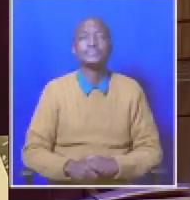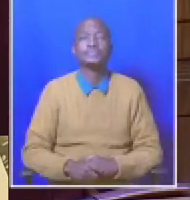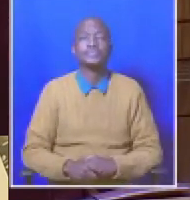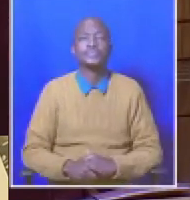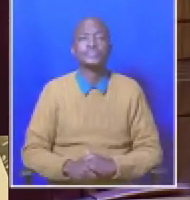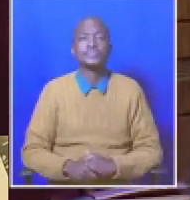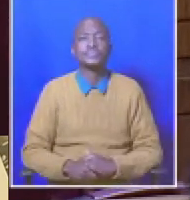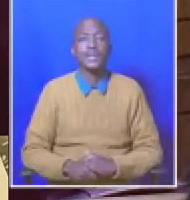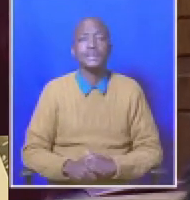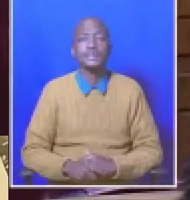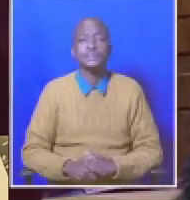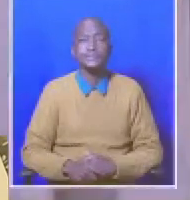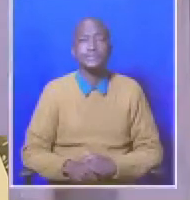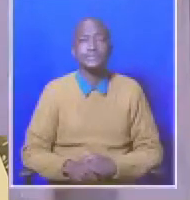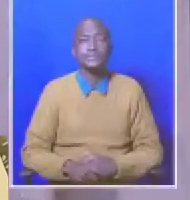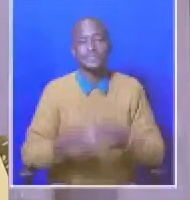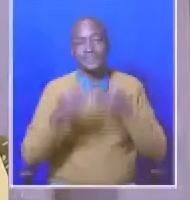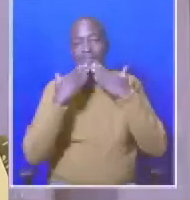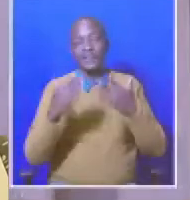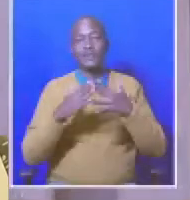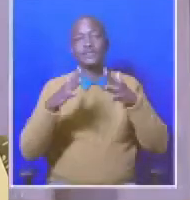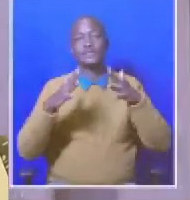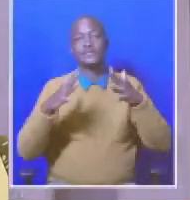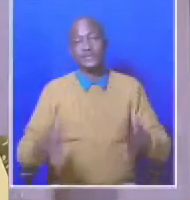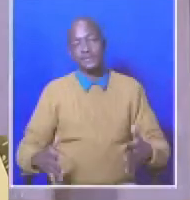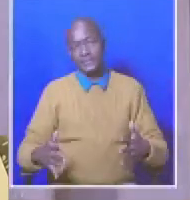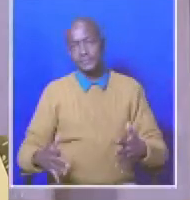President. Thank you very much,